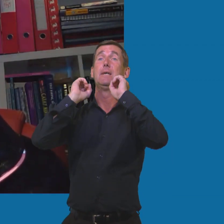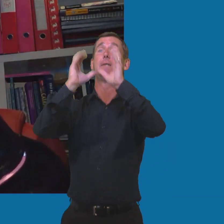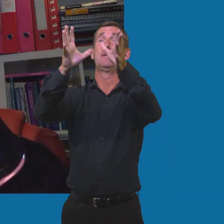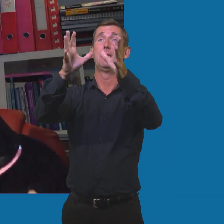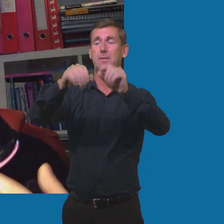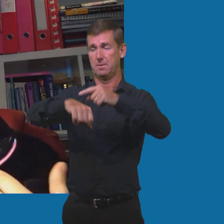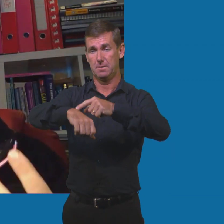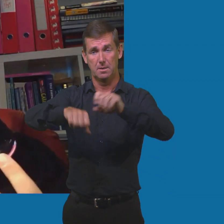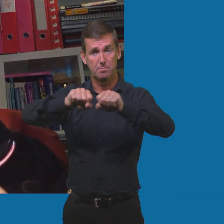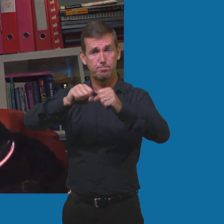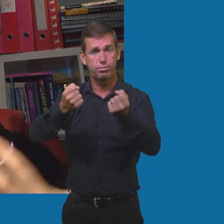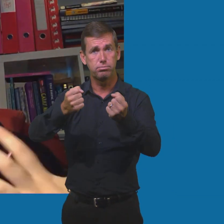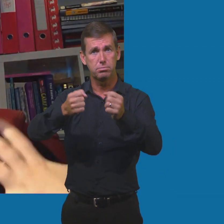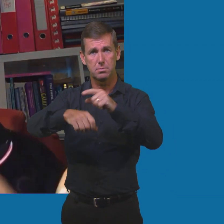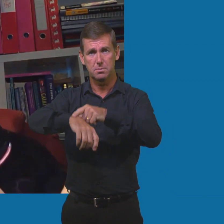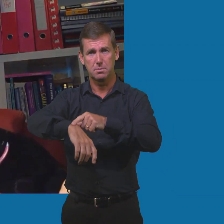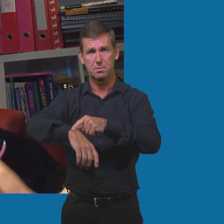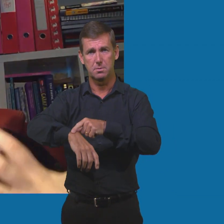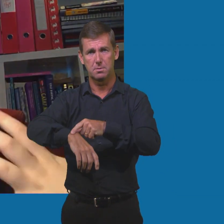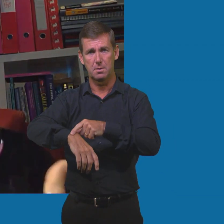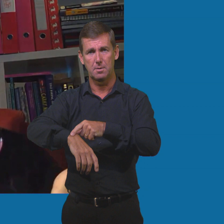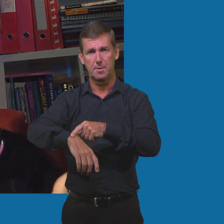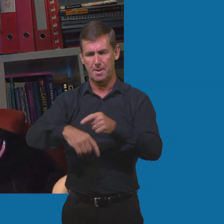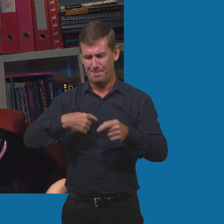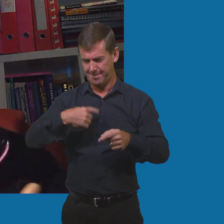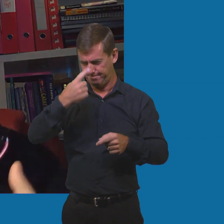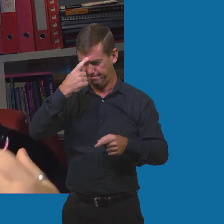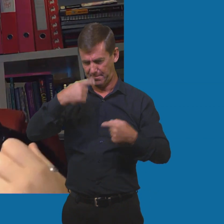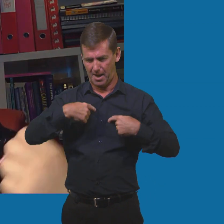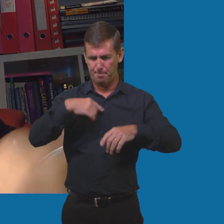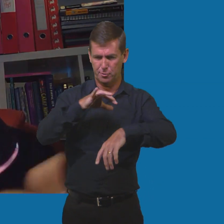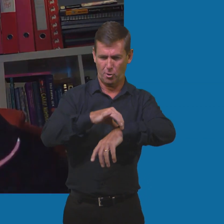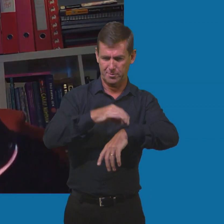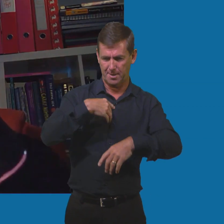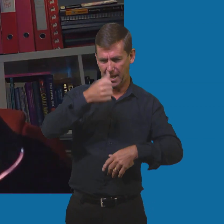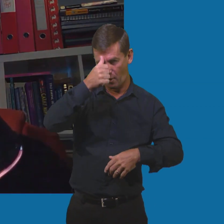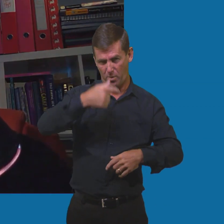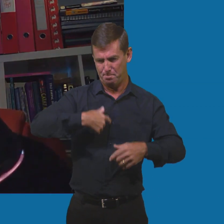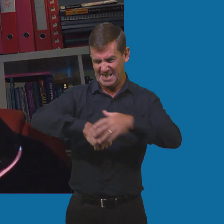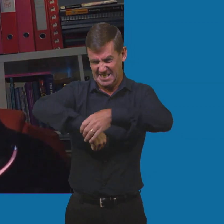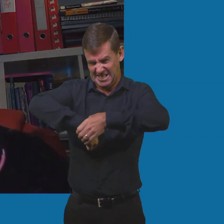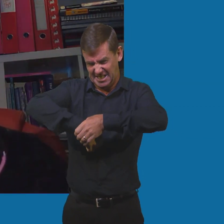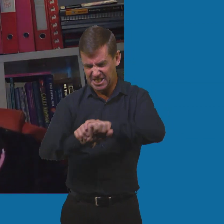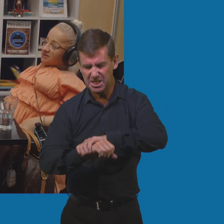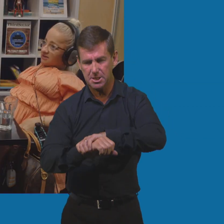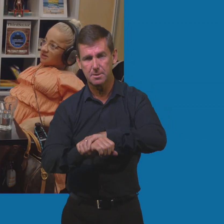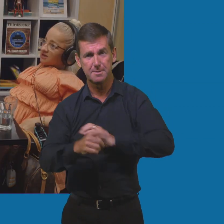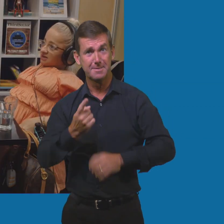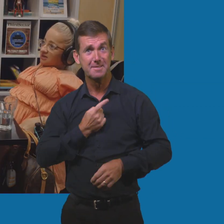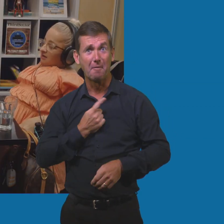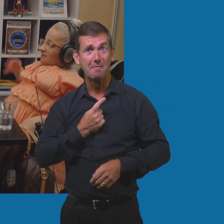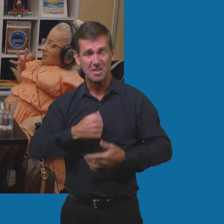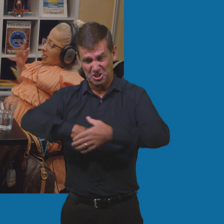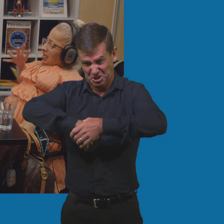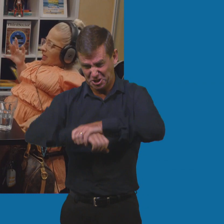middle of a game, and I kind of went into full doctor mode and relocated it myself, strapped